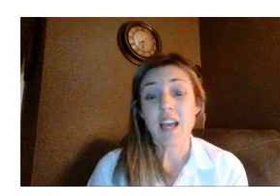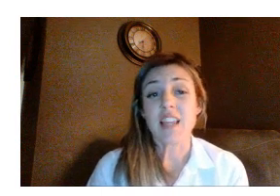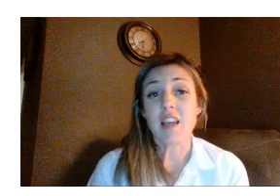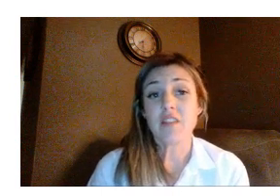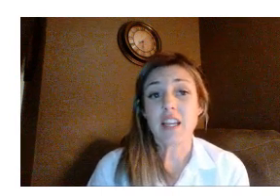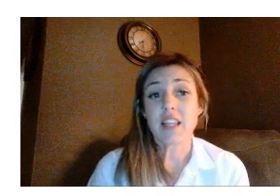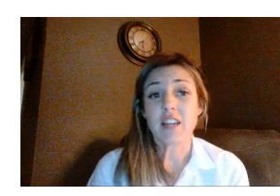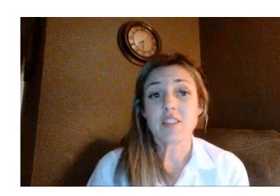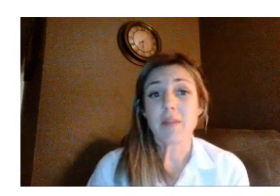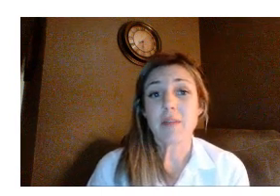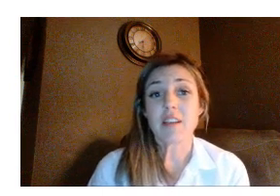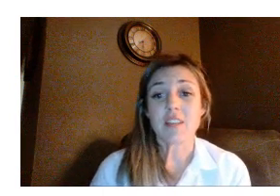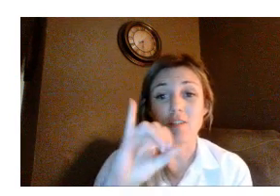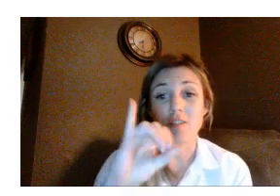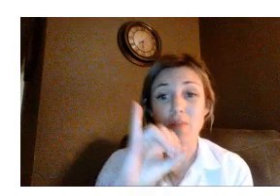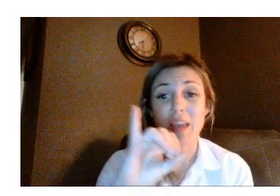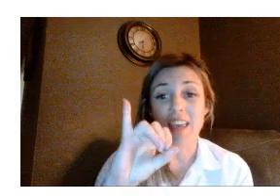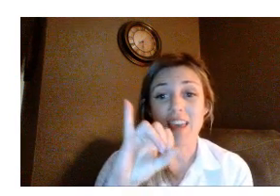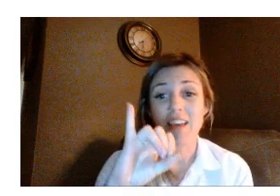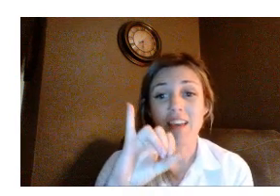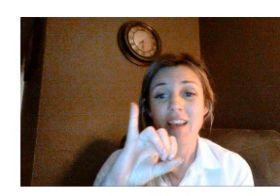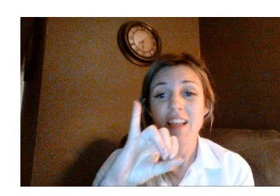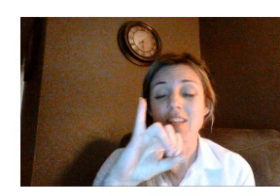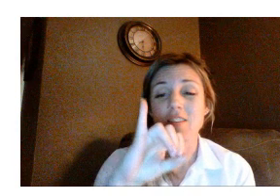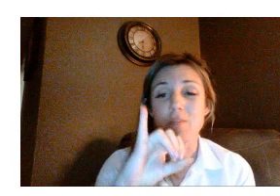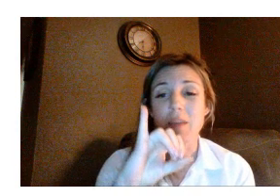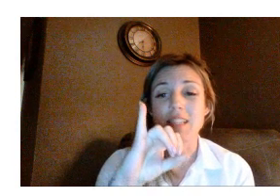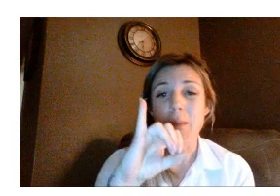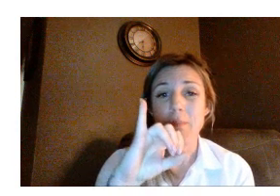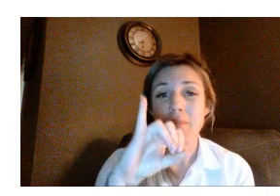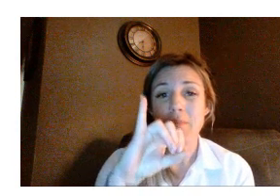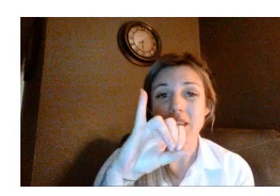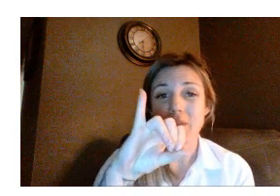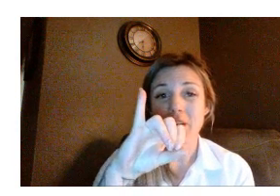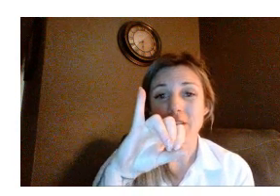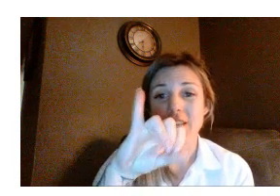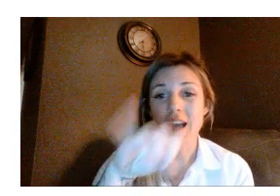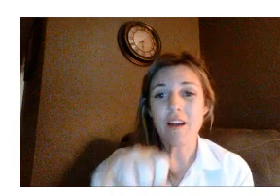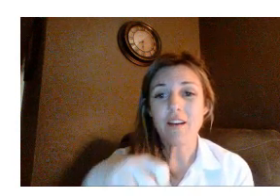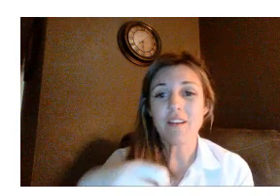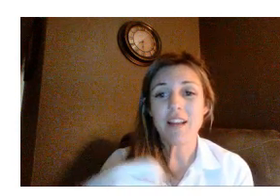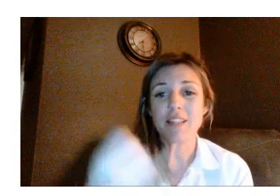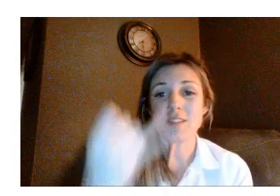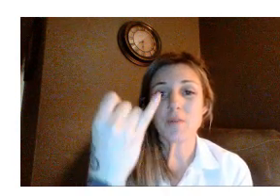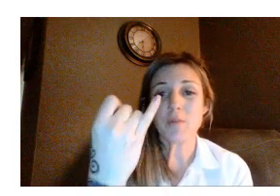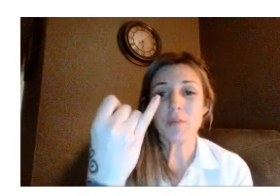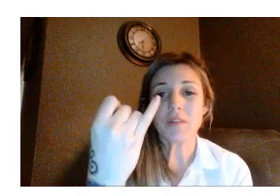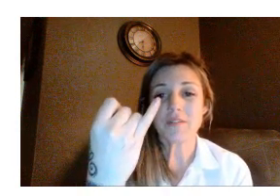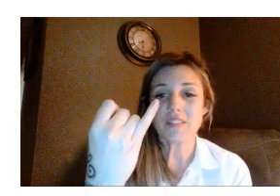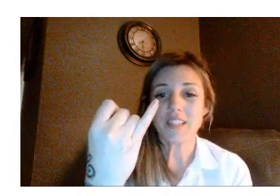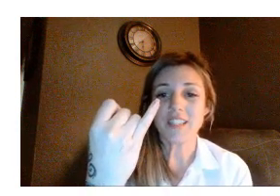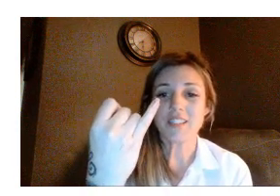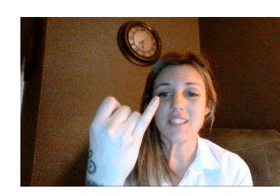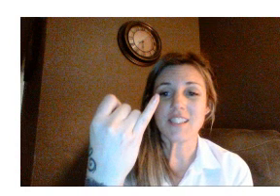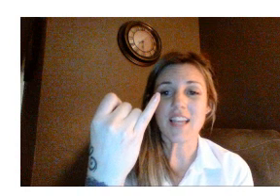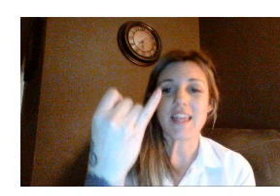and swoop. And it's just like that. Let's try it one more time. I'll raise it up a little bit so you can see a little better. Pinkies up,